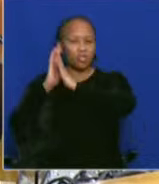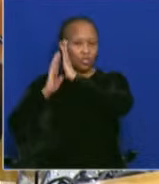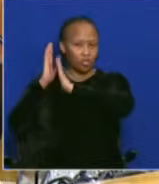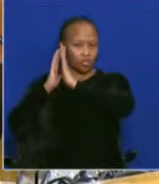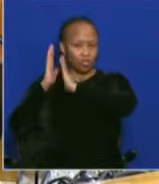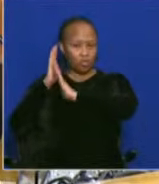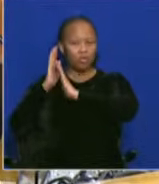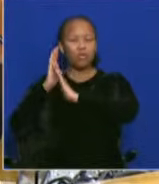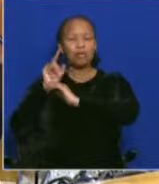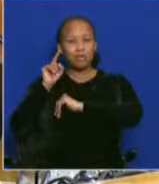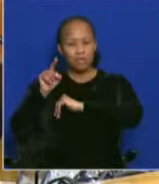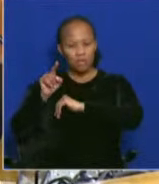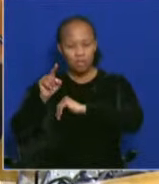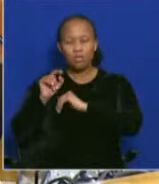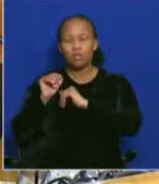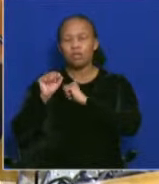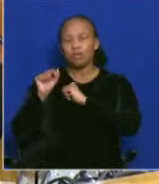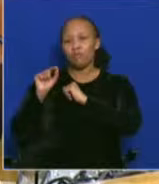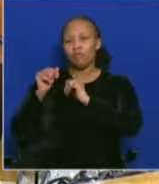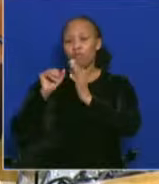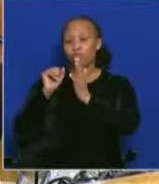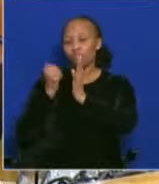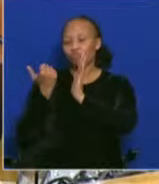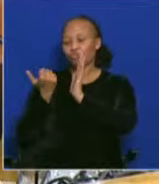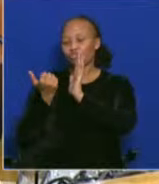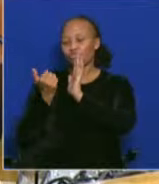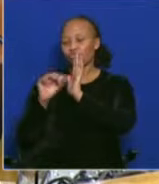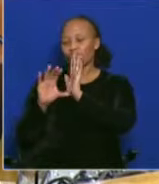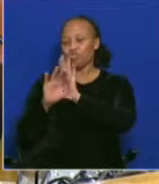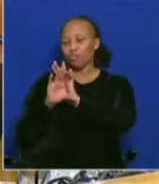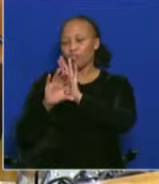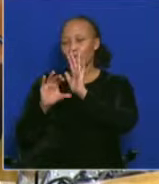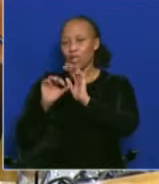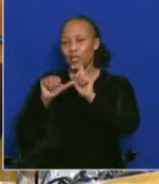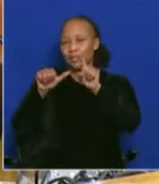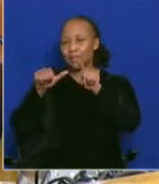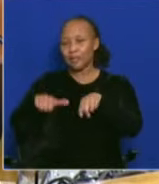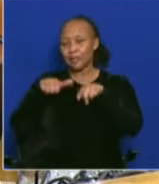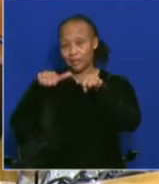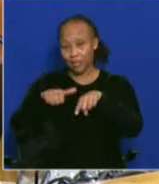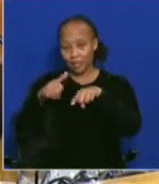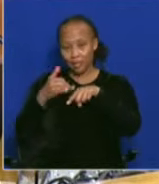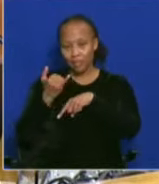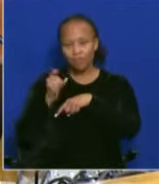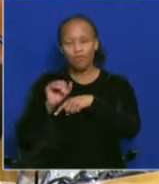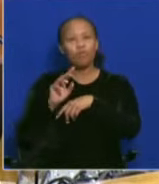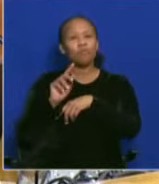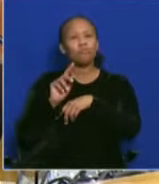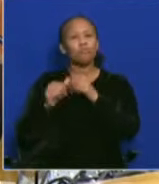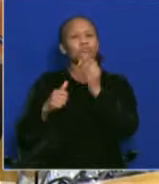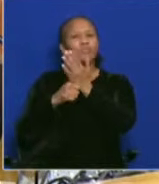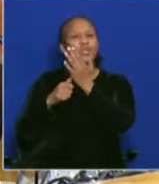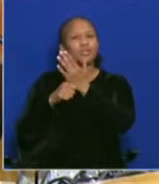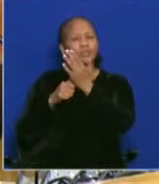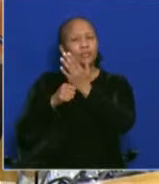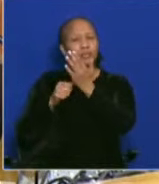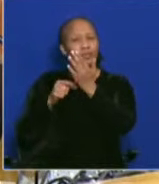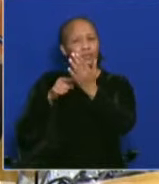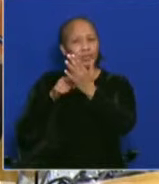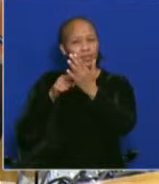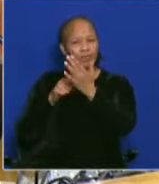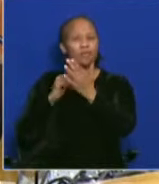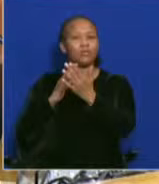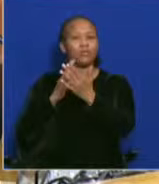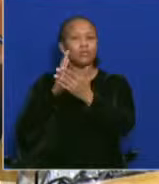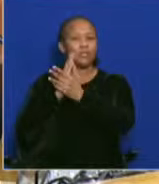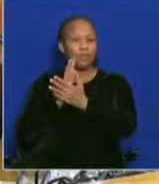16 of the Tax Administration Act, unresolved tax disputes being determined through statutory mechanisms,